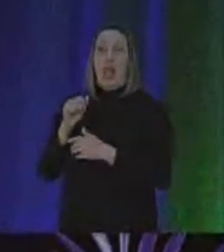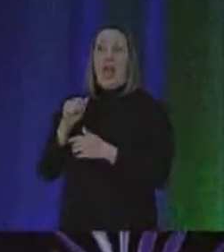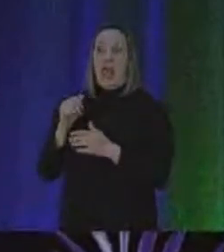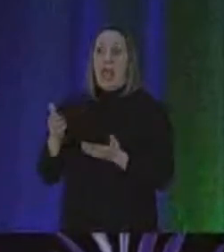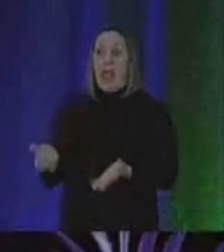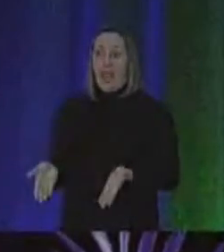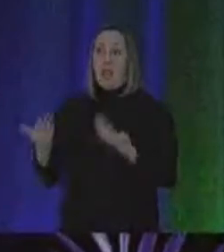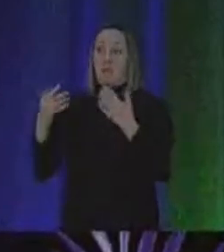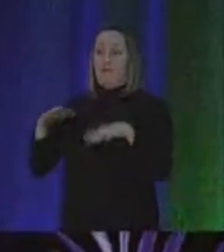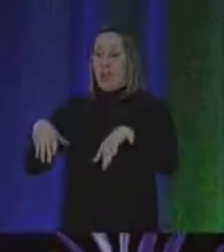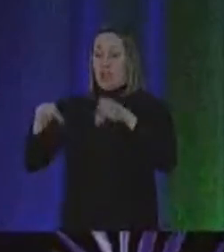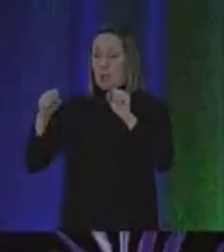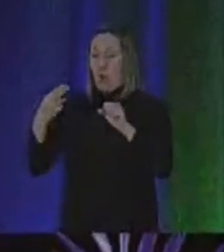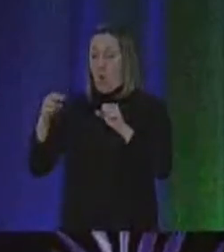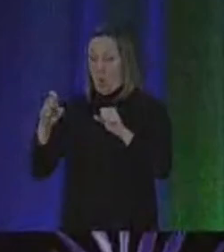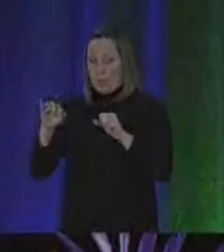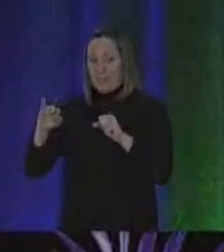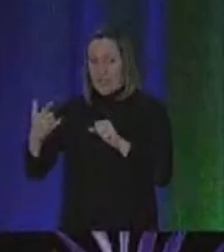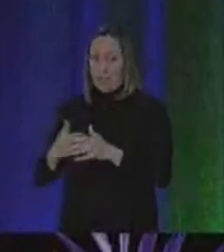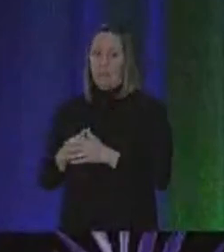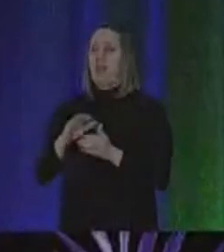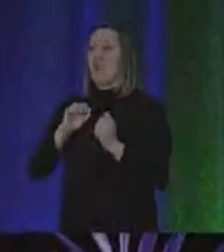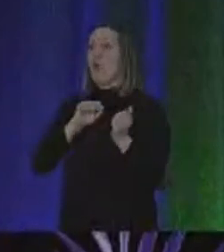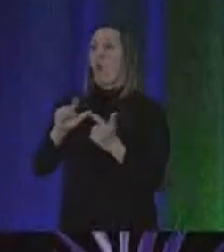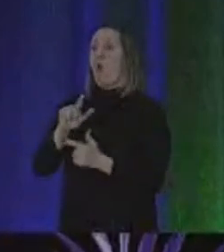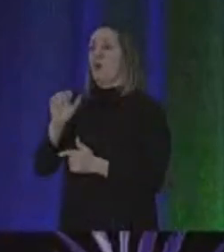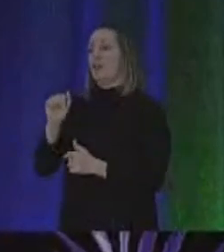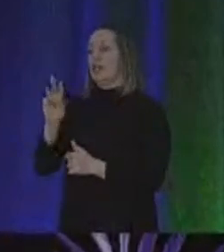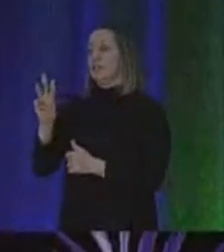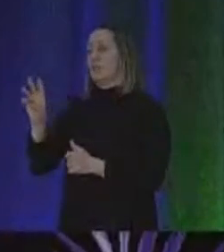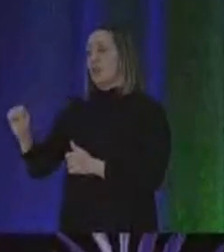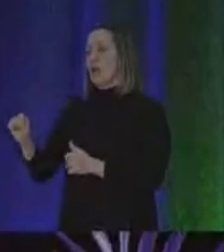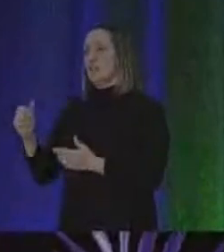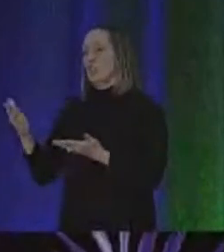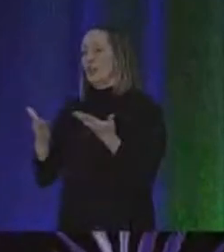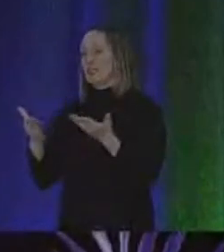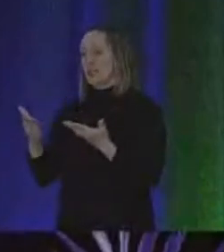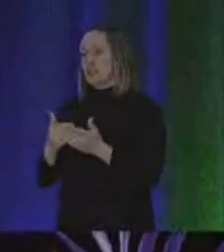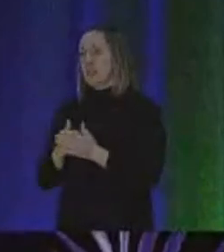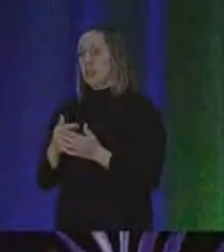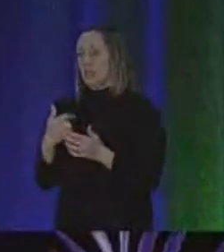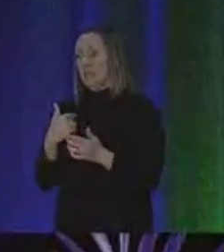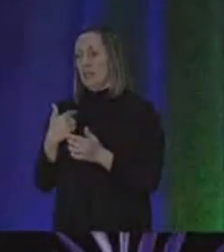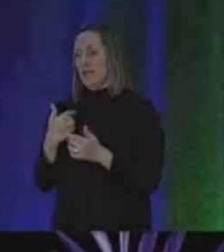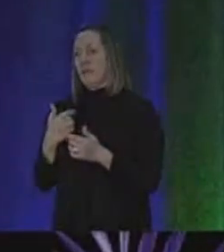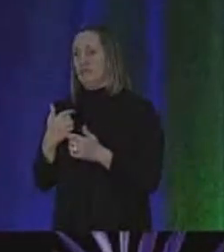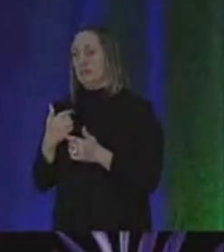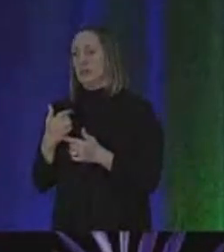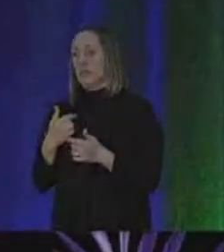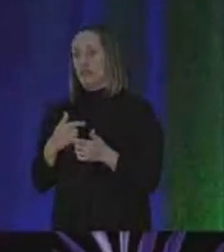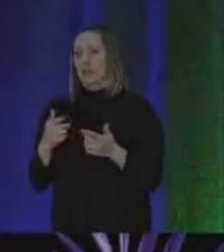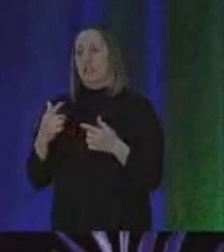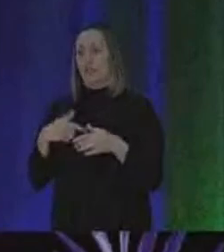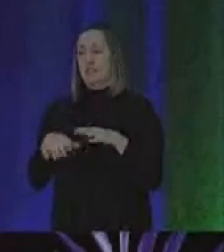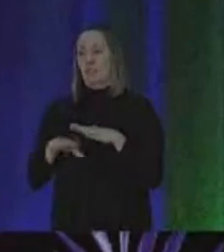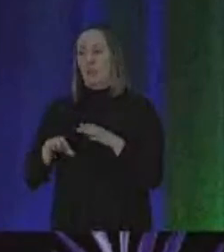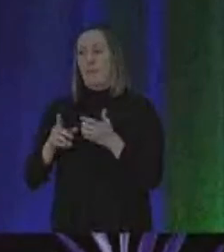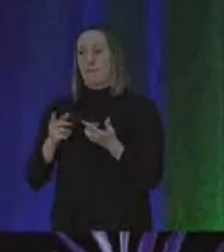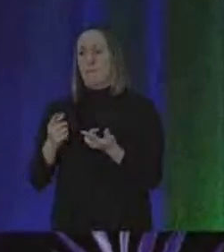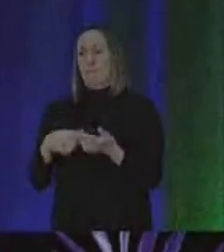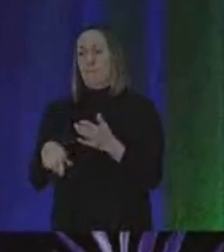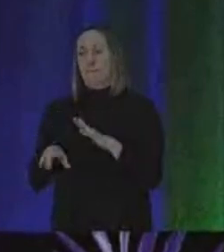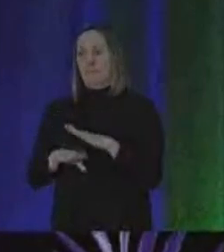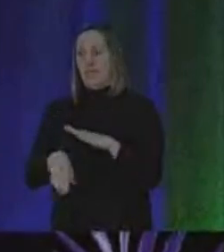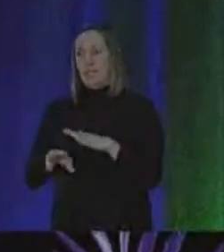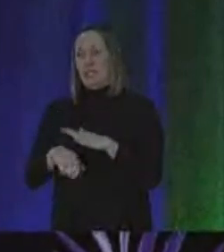thing. And then we have all of the AWS services that we're going to have to be creating here. And these are basically going to be what you would